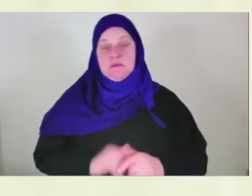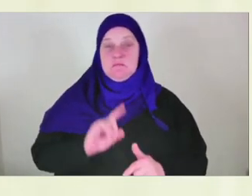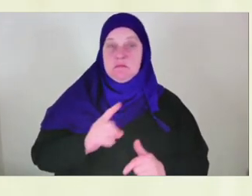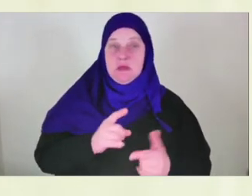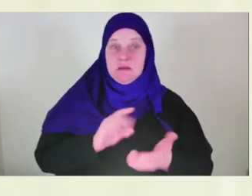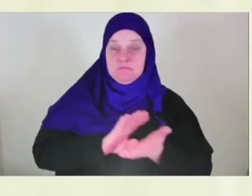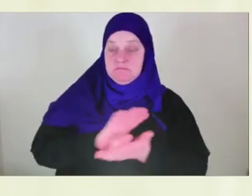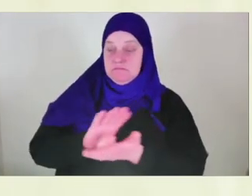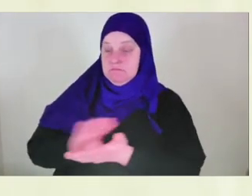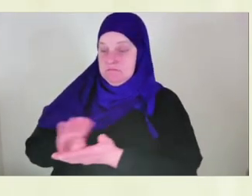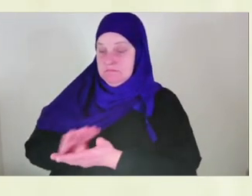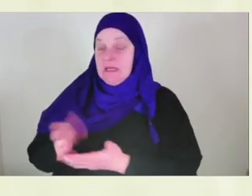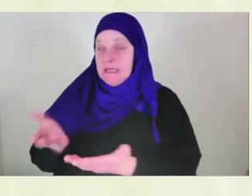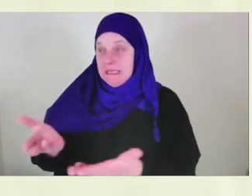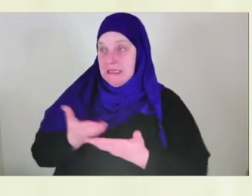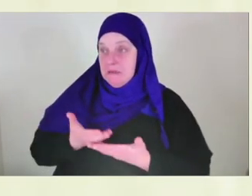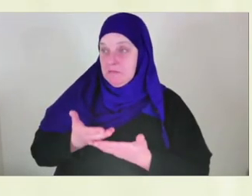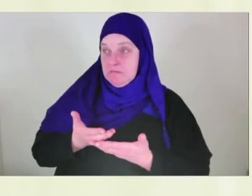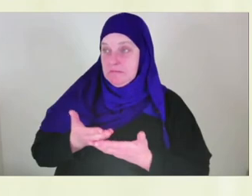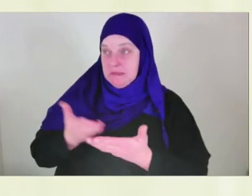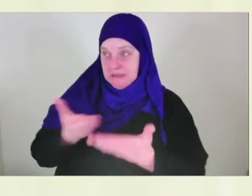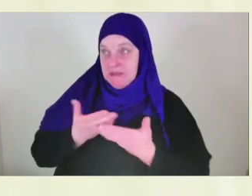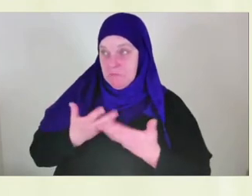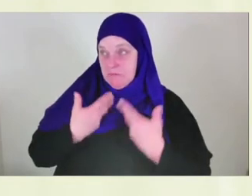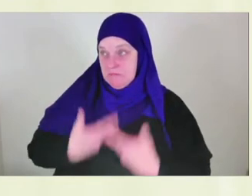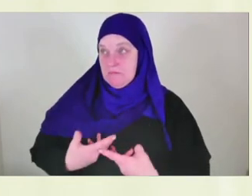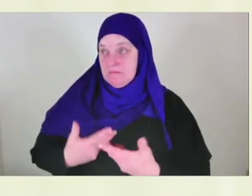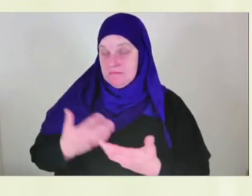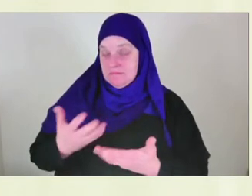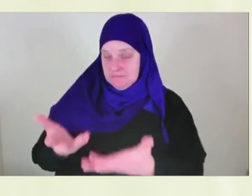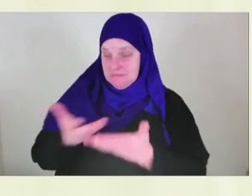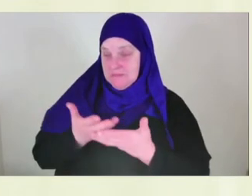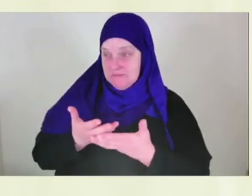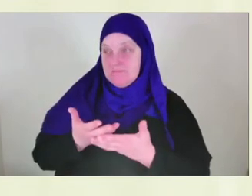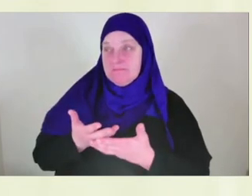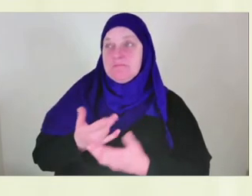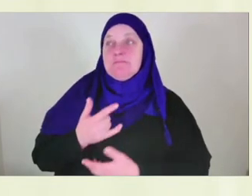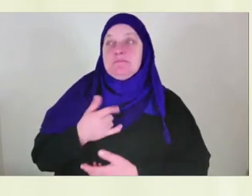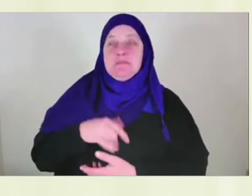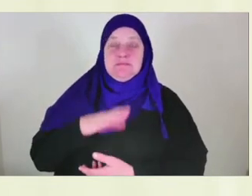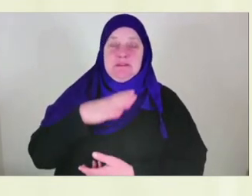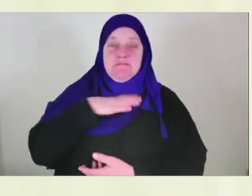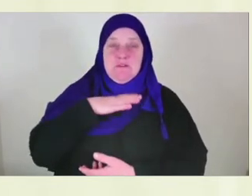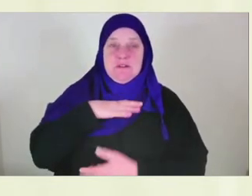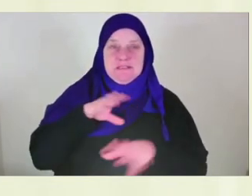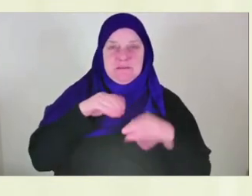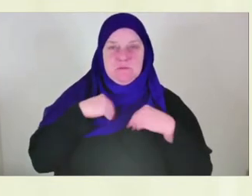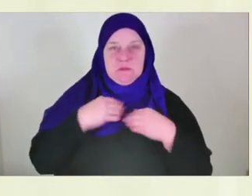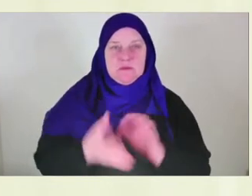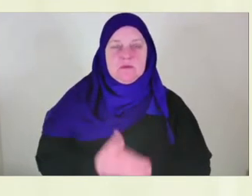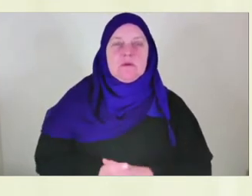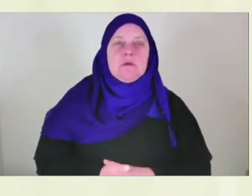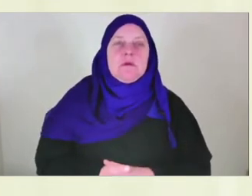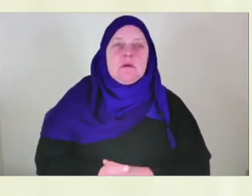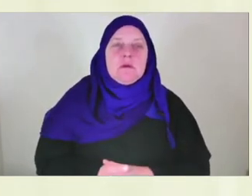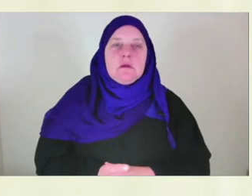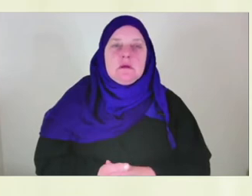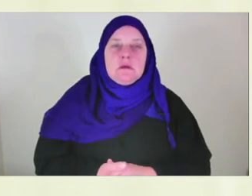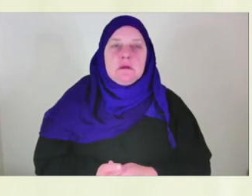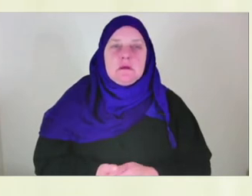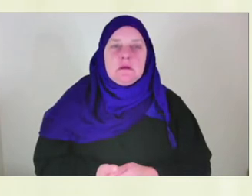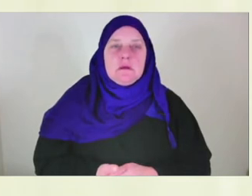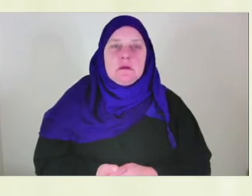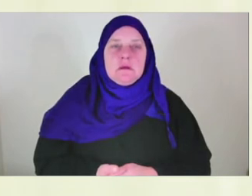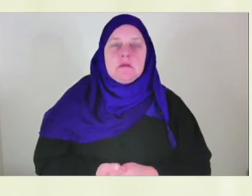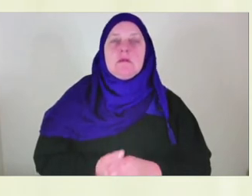alayhi salam, what is the quickest path to the fire of hell? And the imam says, man akala amwal al-yateem, the one